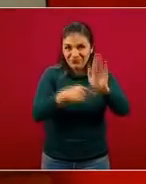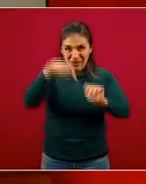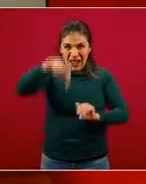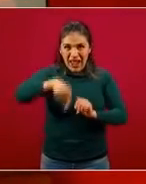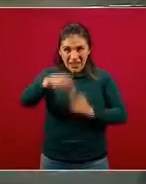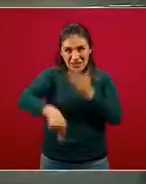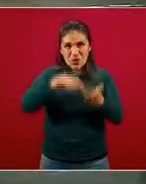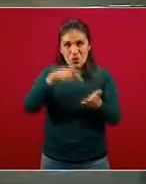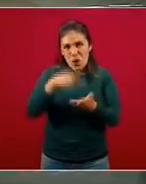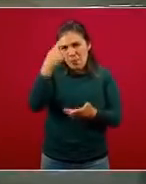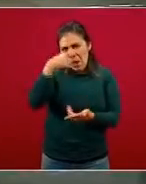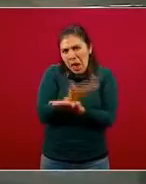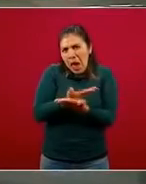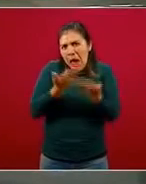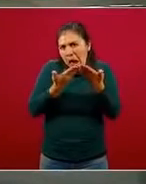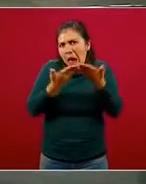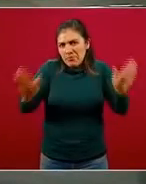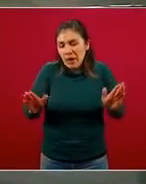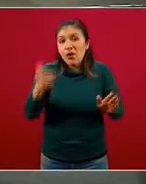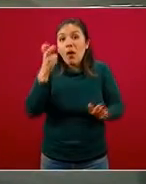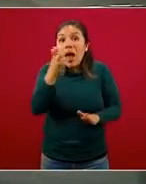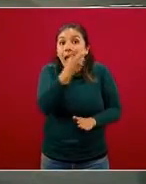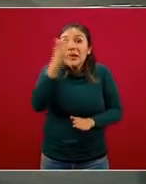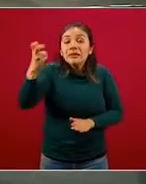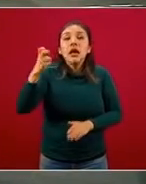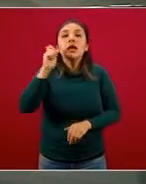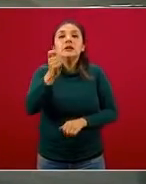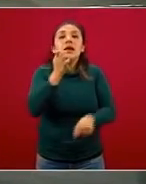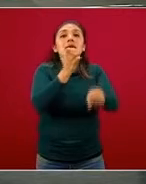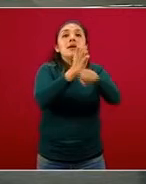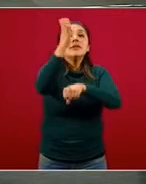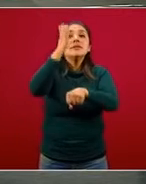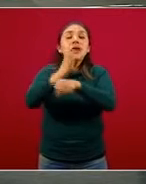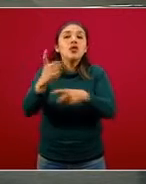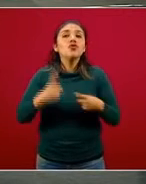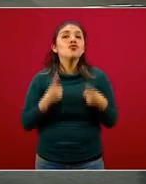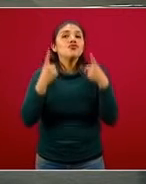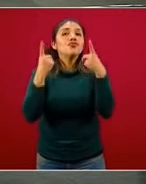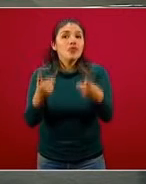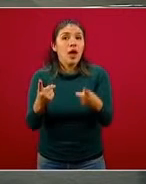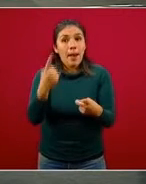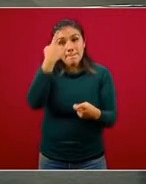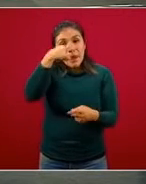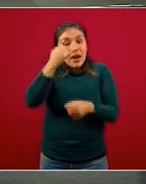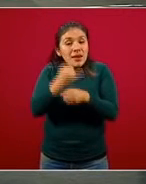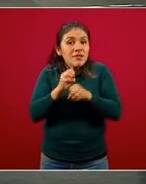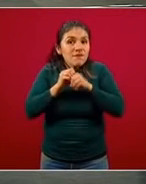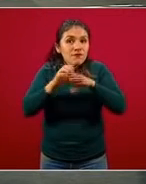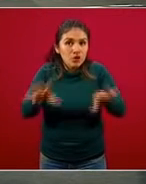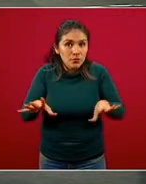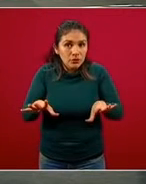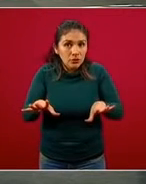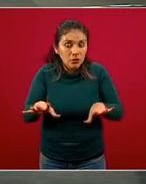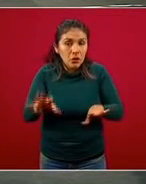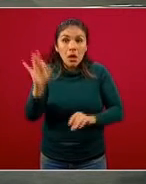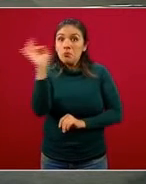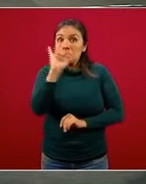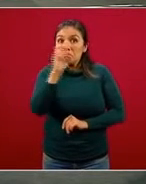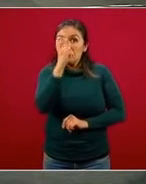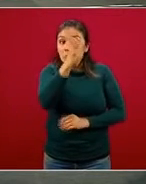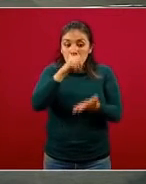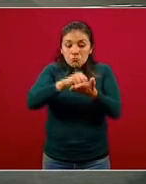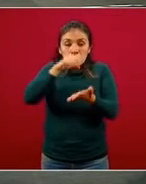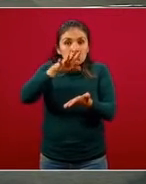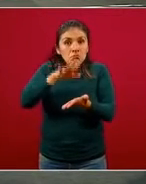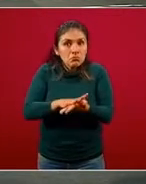Remember that this data that we present in this website are the data that